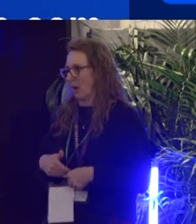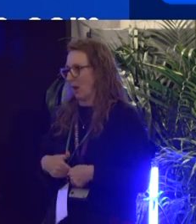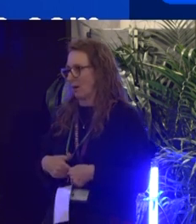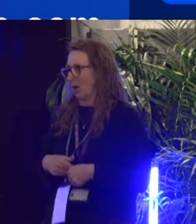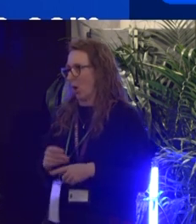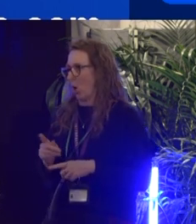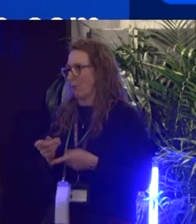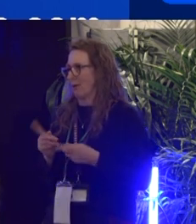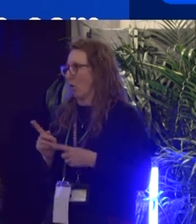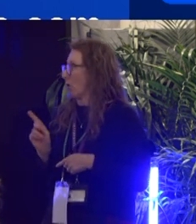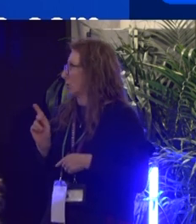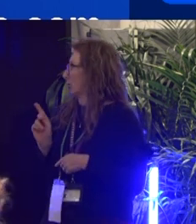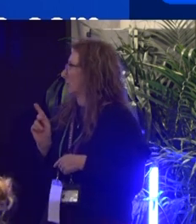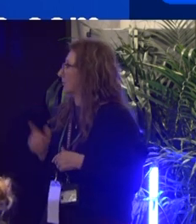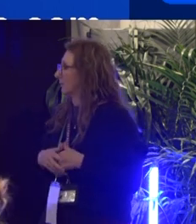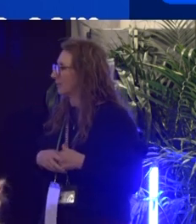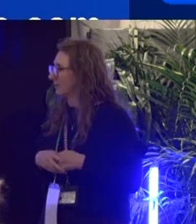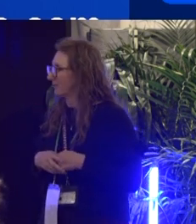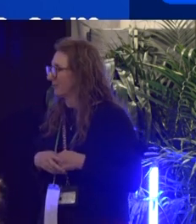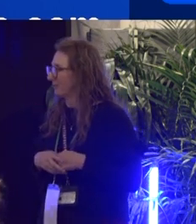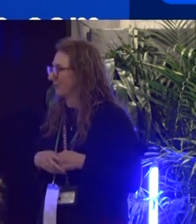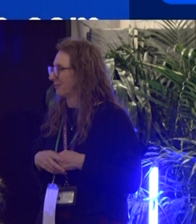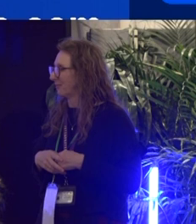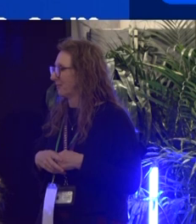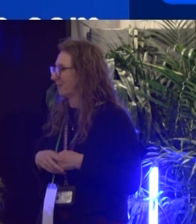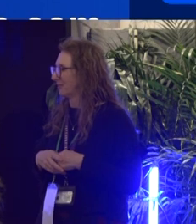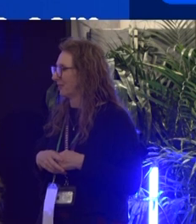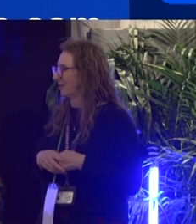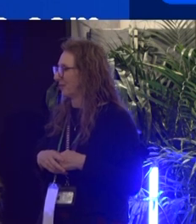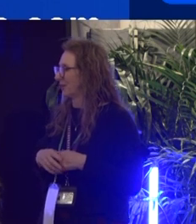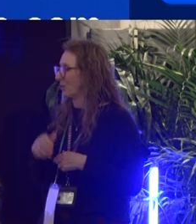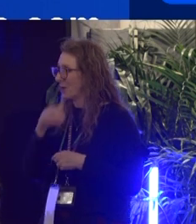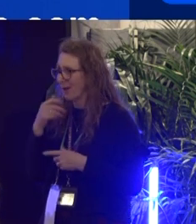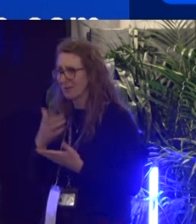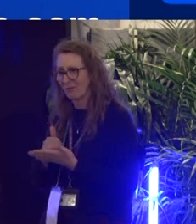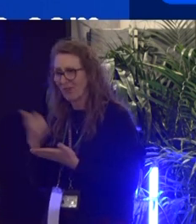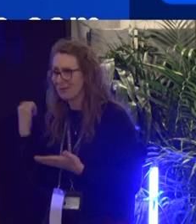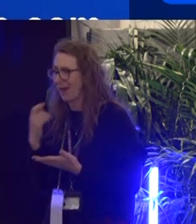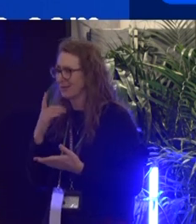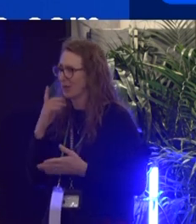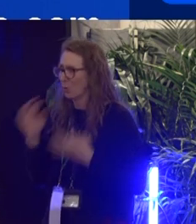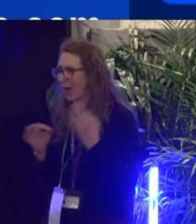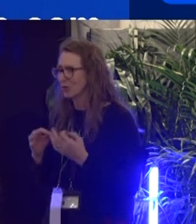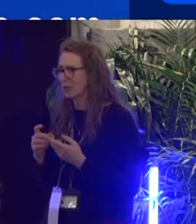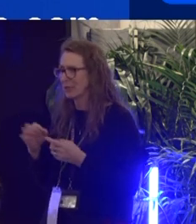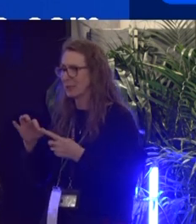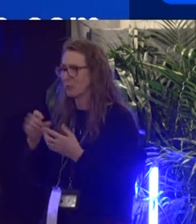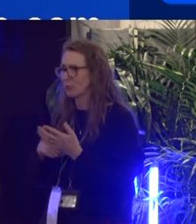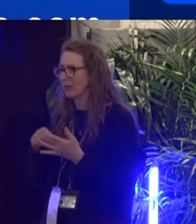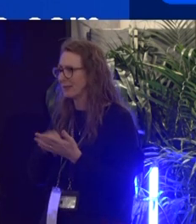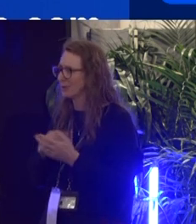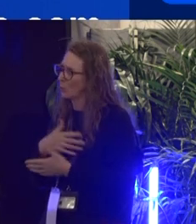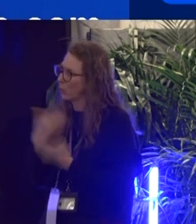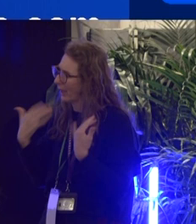would I? You lot were so nice to me when you responded to the, these are great questions, Prince, yeah.